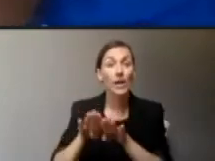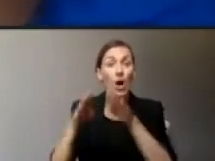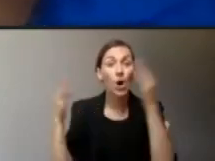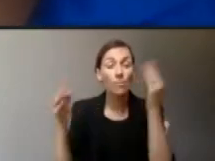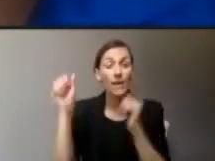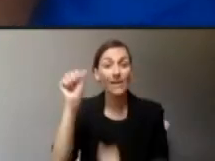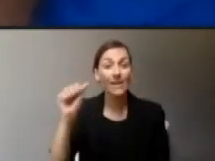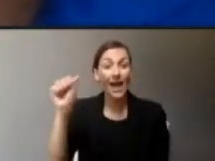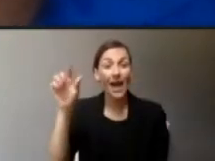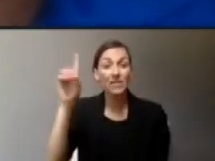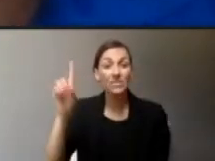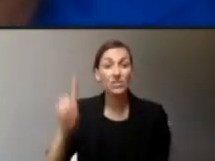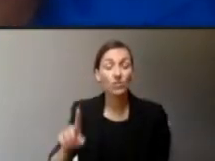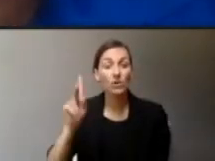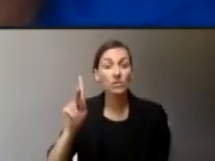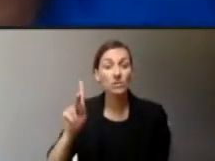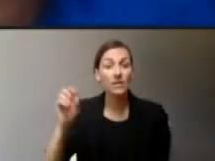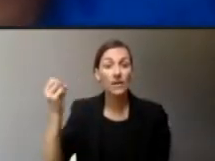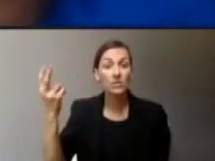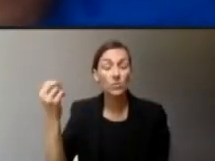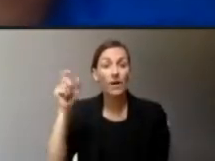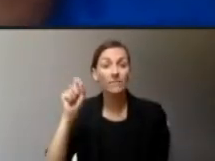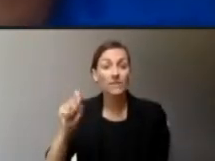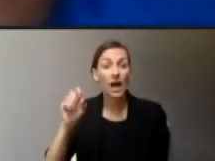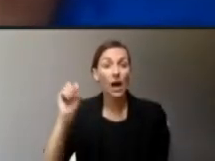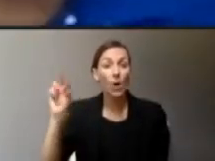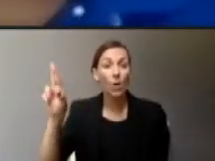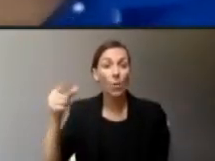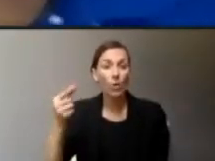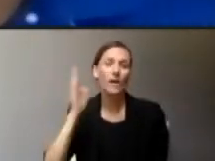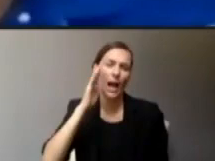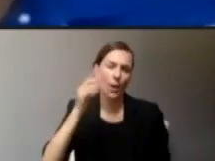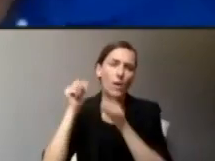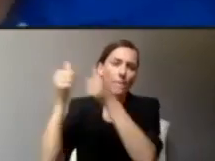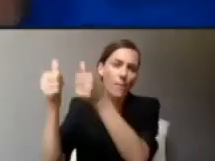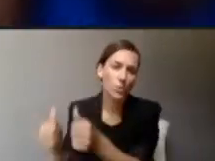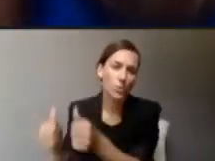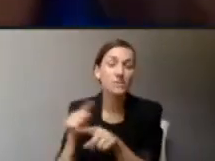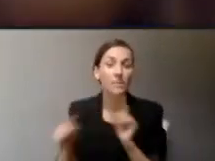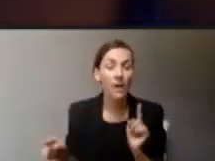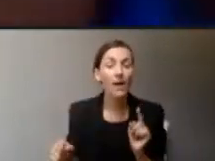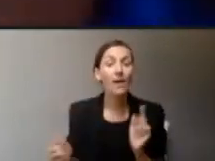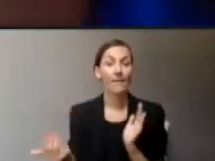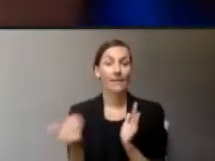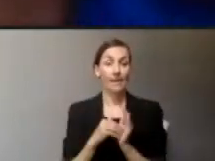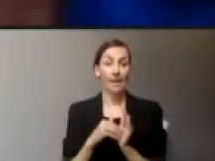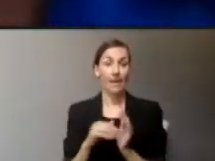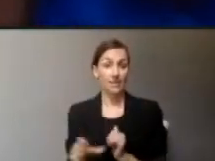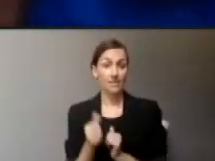info.reopen@detroitk12.org. So I'll post both of those, and you guys can post them as well. But again, it's another